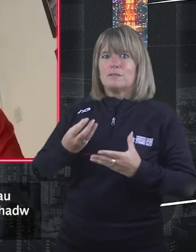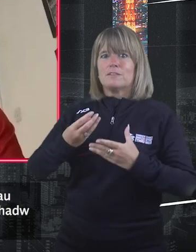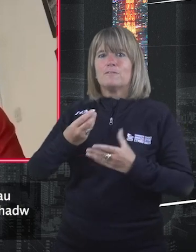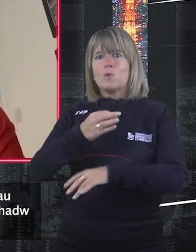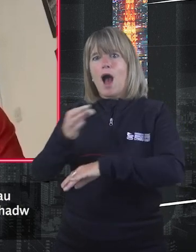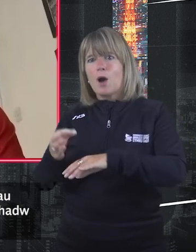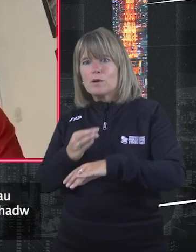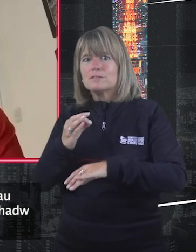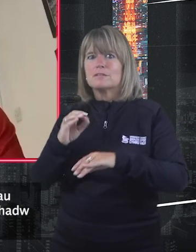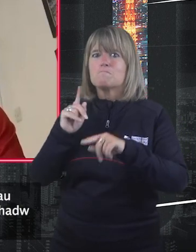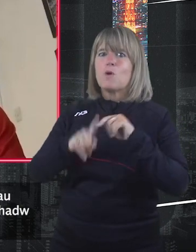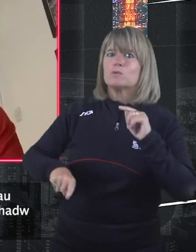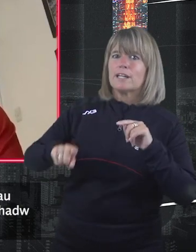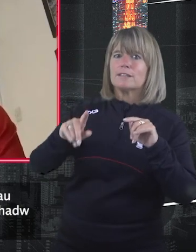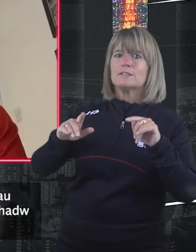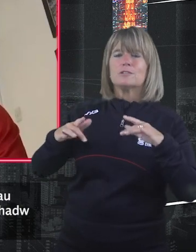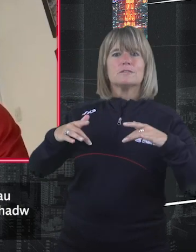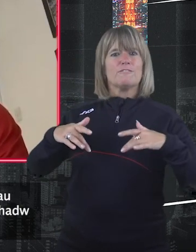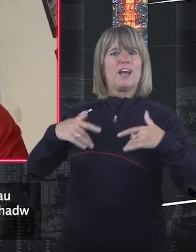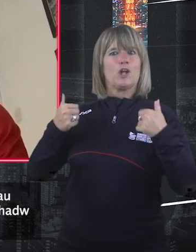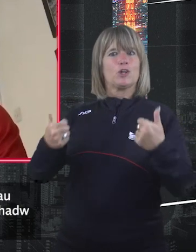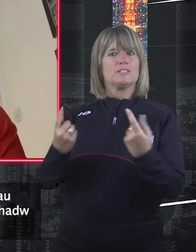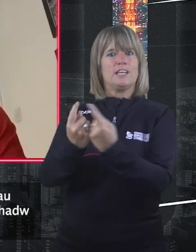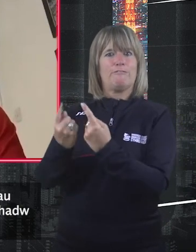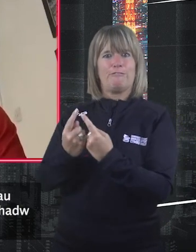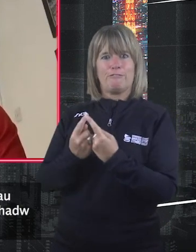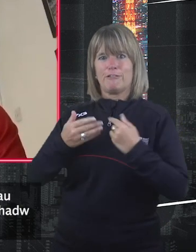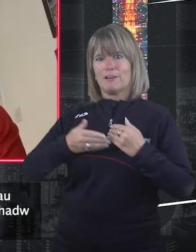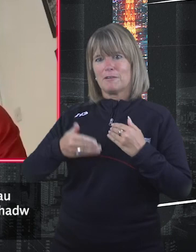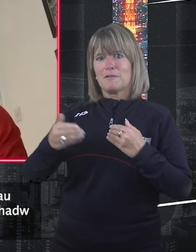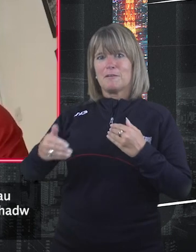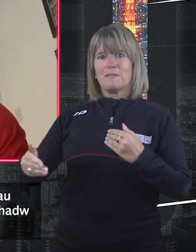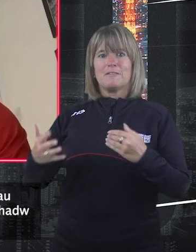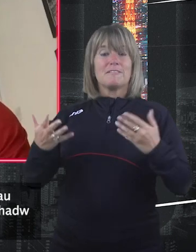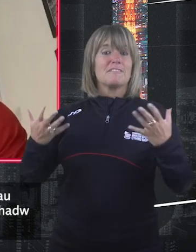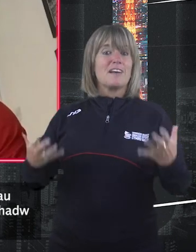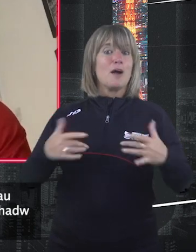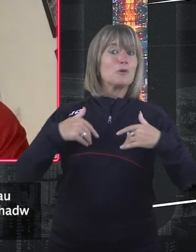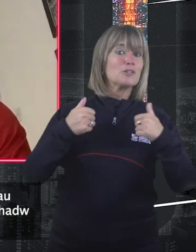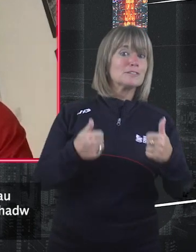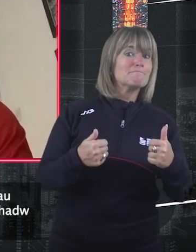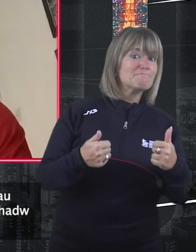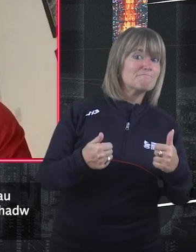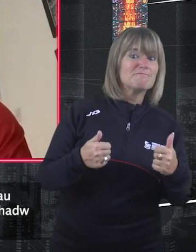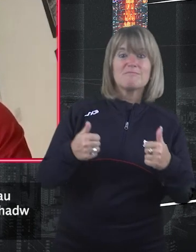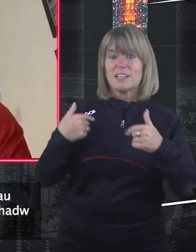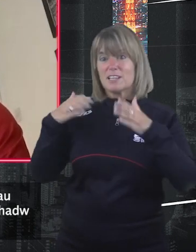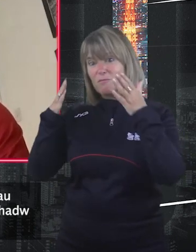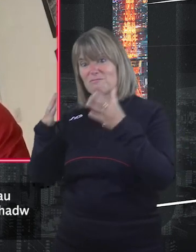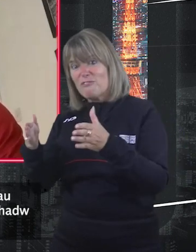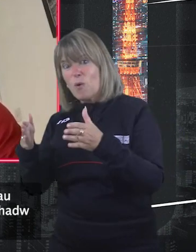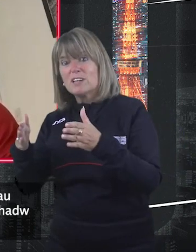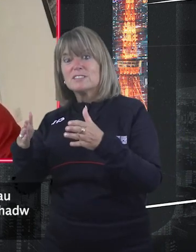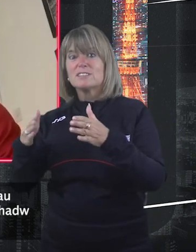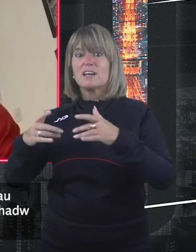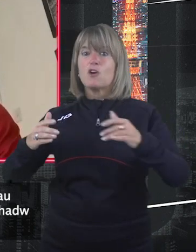Now, still putting in quite a few hours, but mostly it's just like the feel-good stuff and the stuff I'm